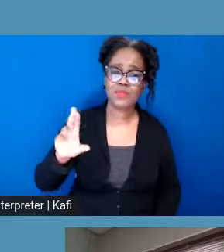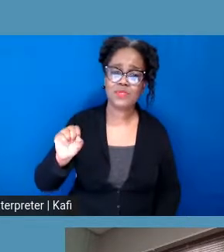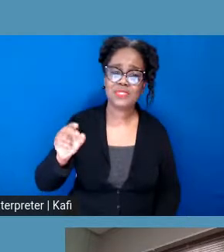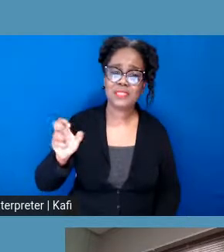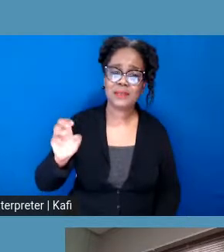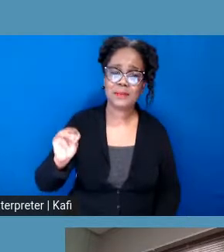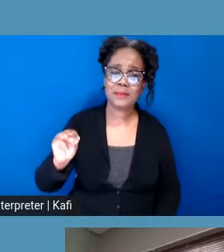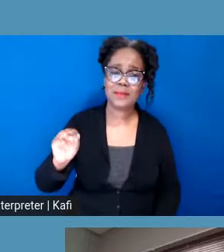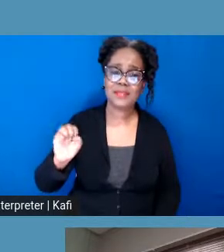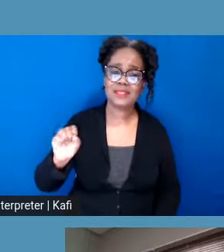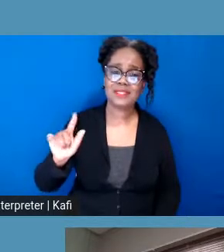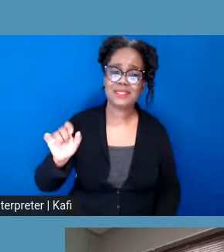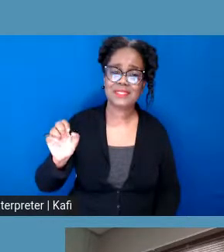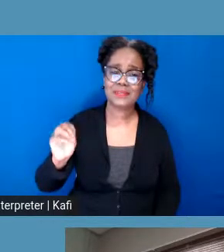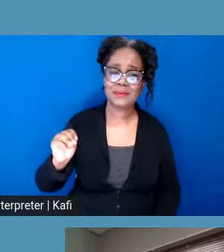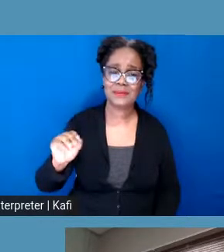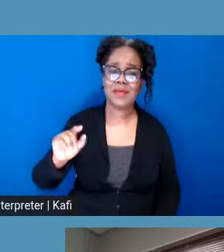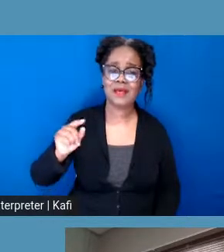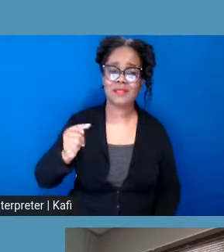that.